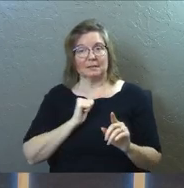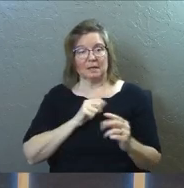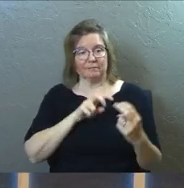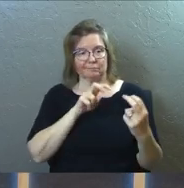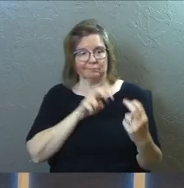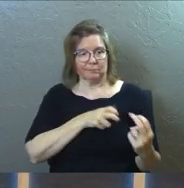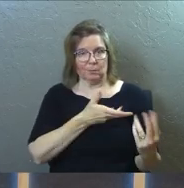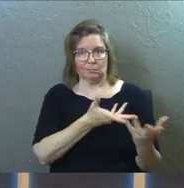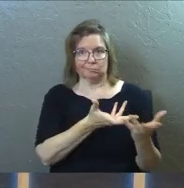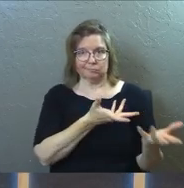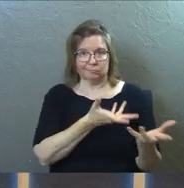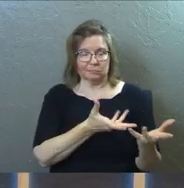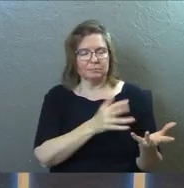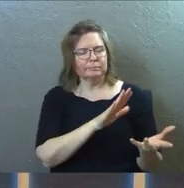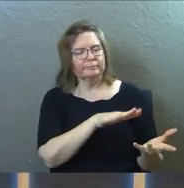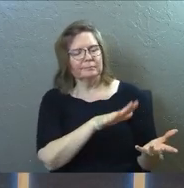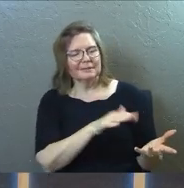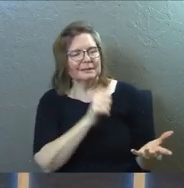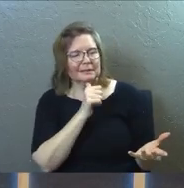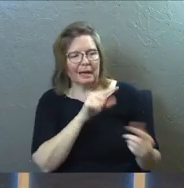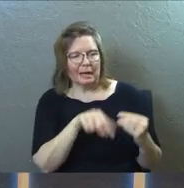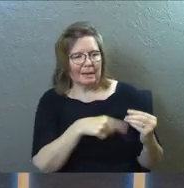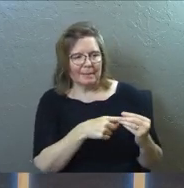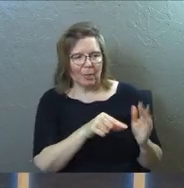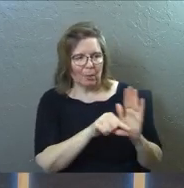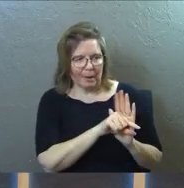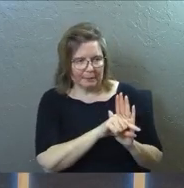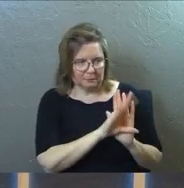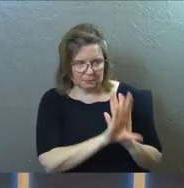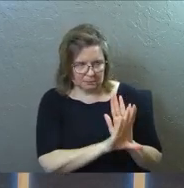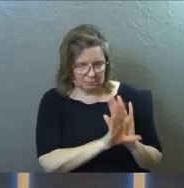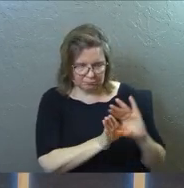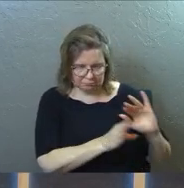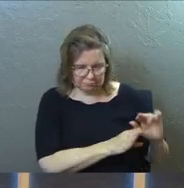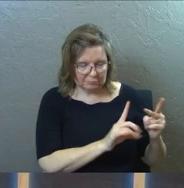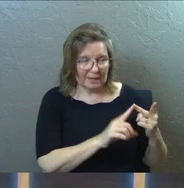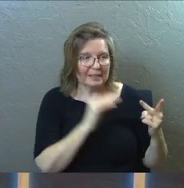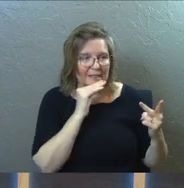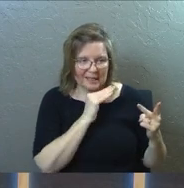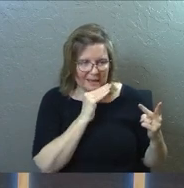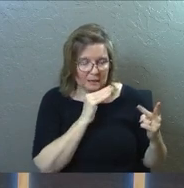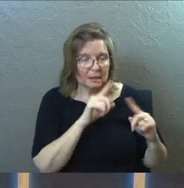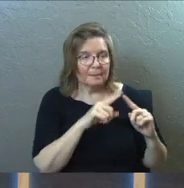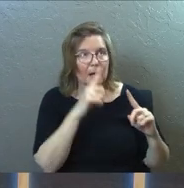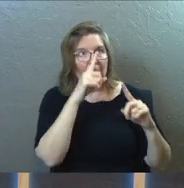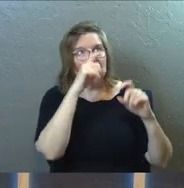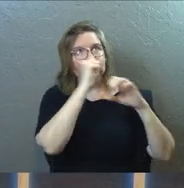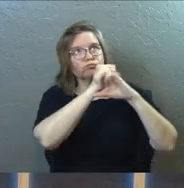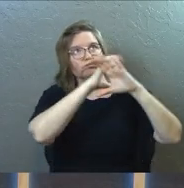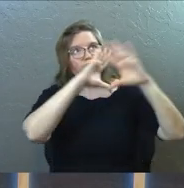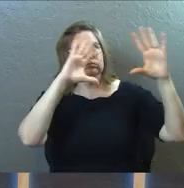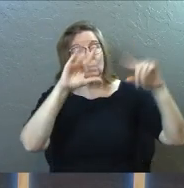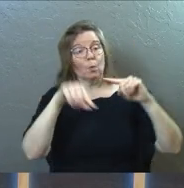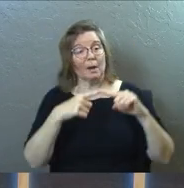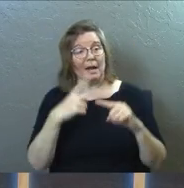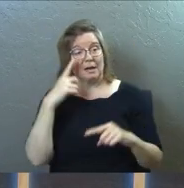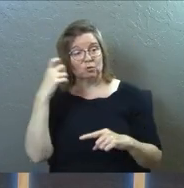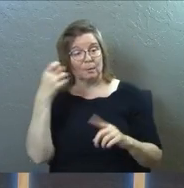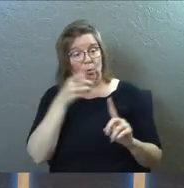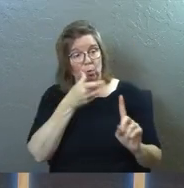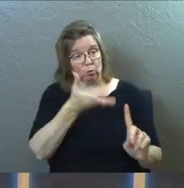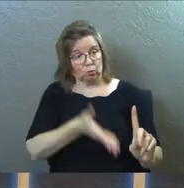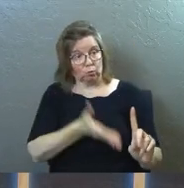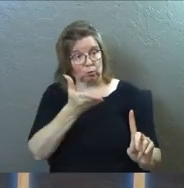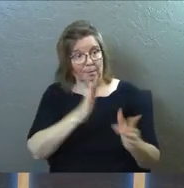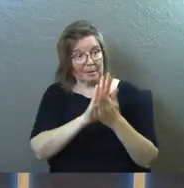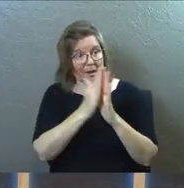them and saying, you know what, it's not so much about the grades, it's not so much about the lies, it's about the dream. It's about the fact that when I dreamed of who